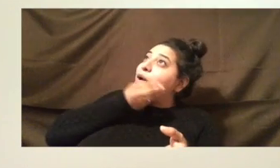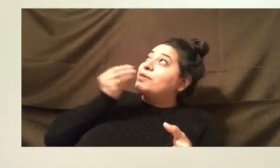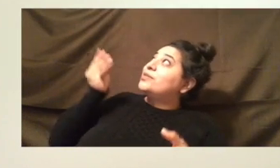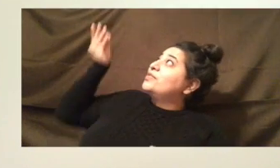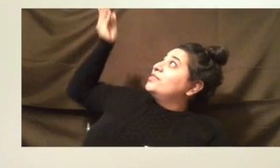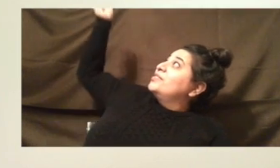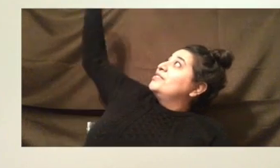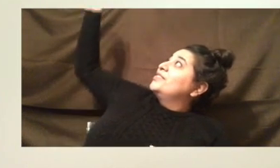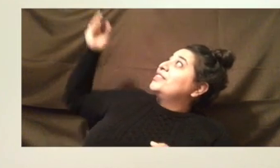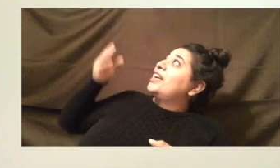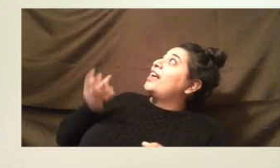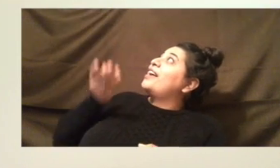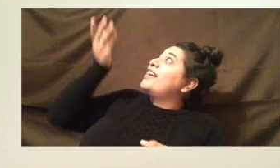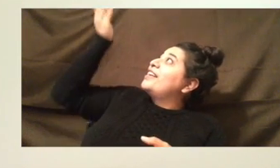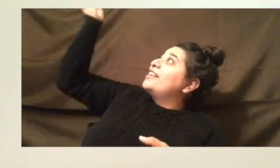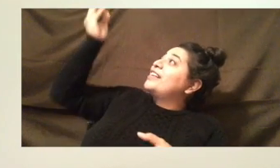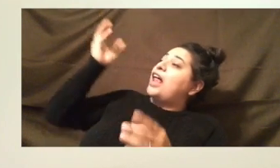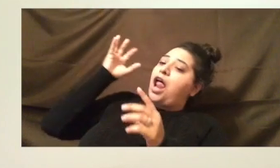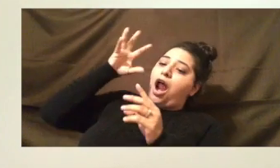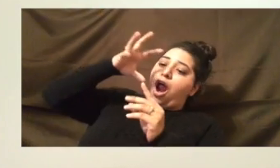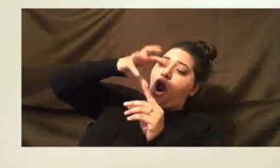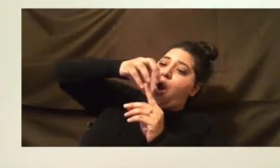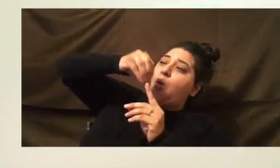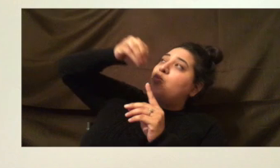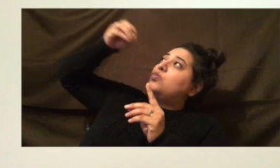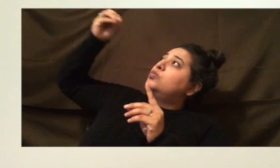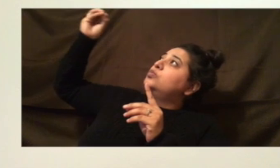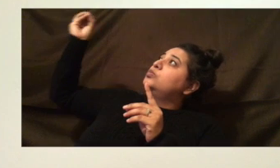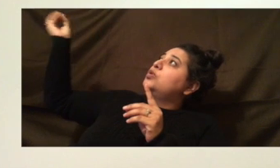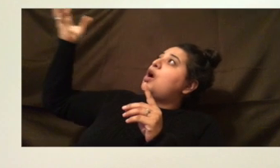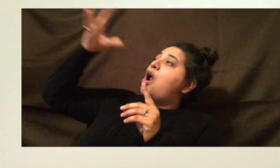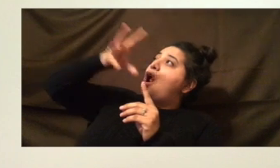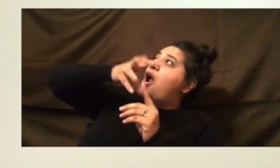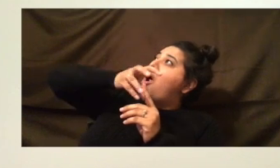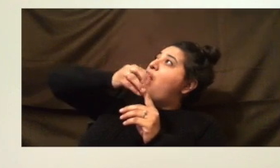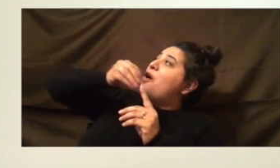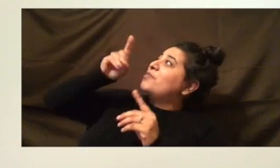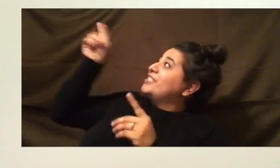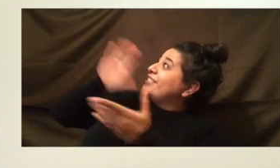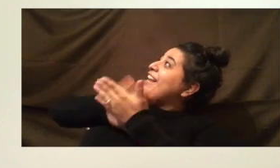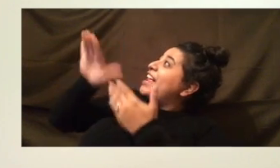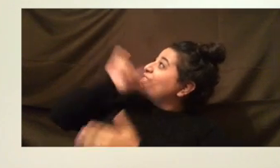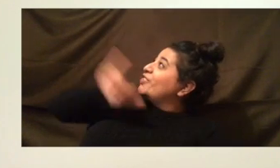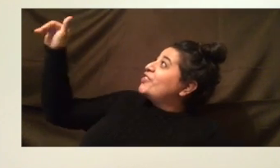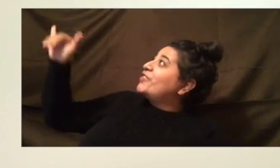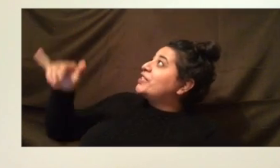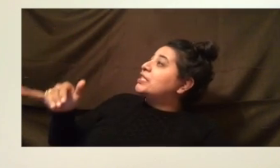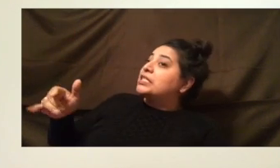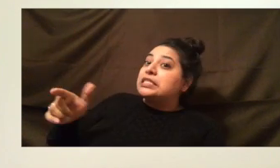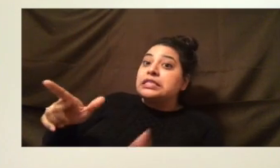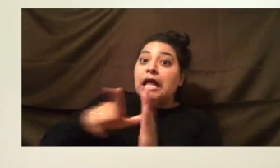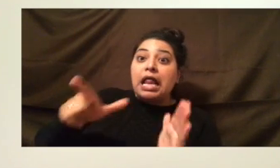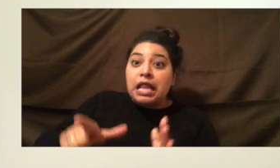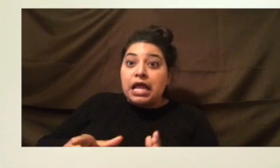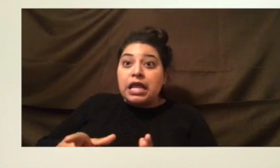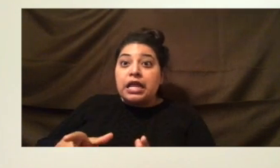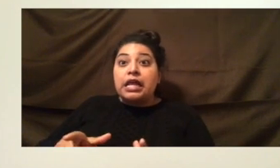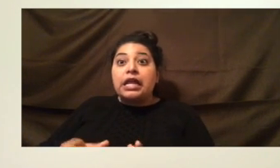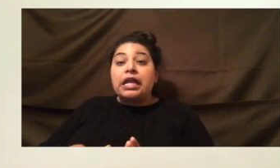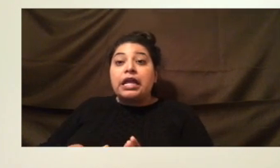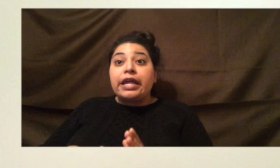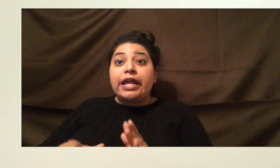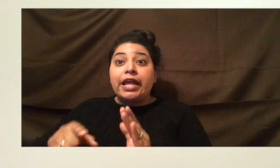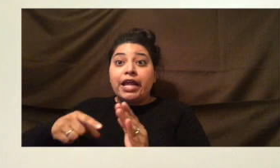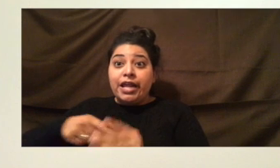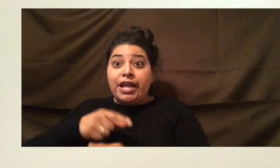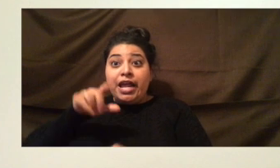giant Anatosaurus. She's nice too, Jack, Annie said. But suddenly, the Anatosaurus made her